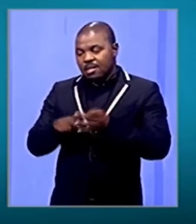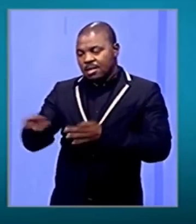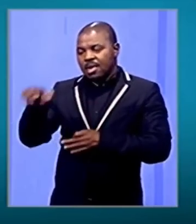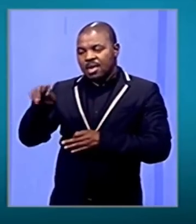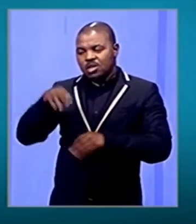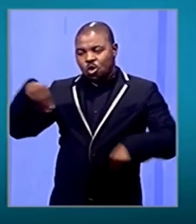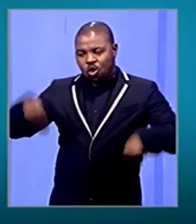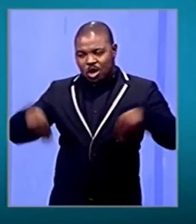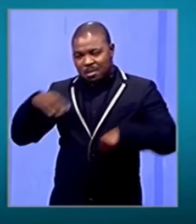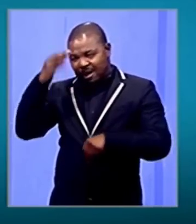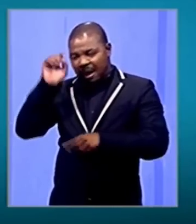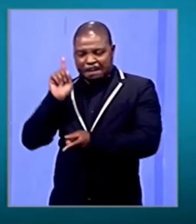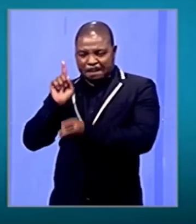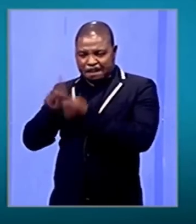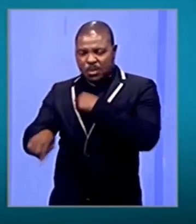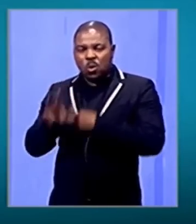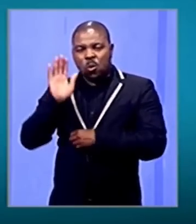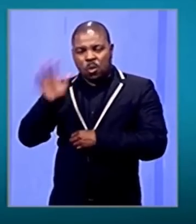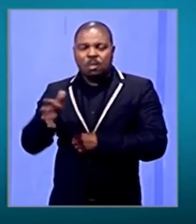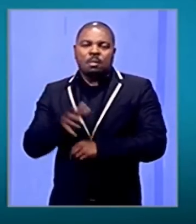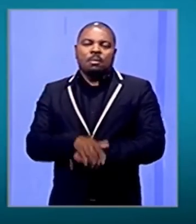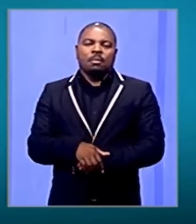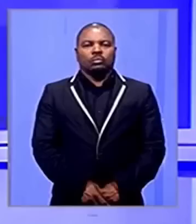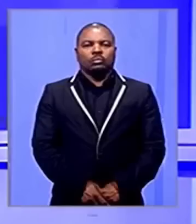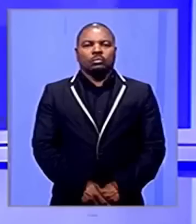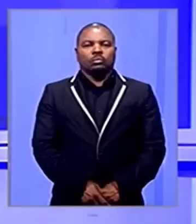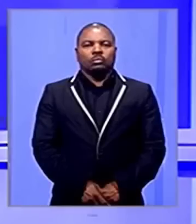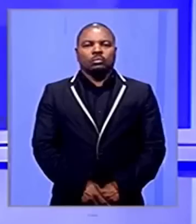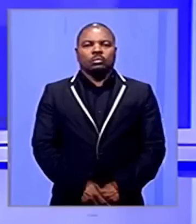bonwenwe ya mokgatlo wa ANC.